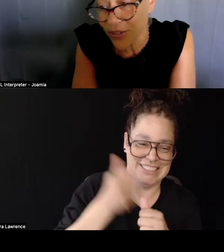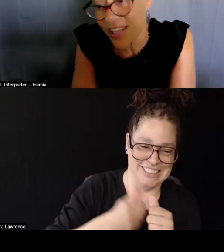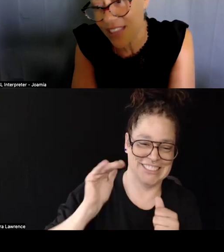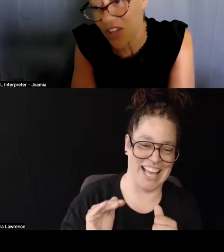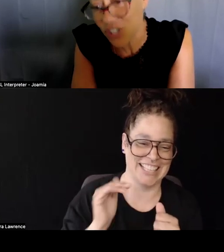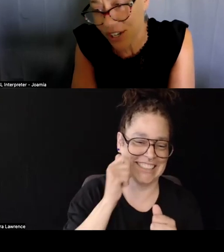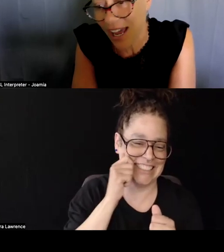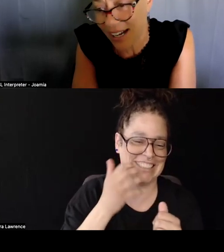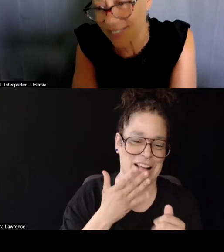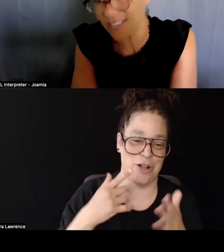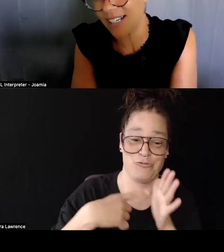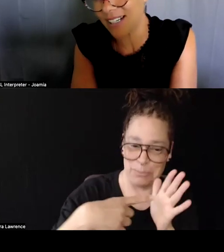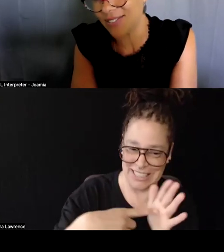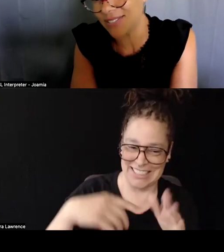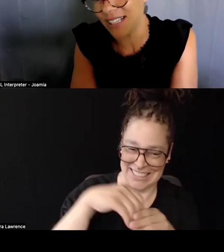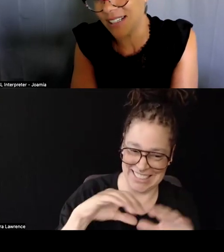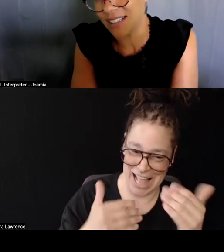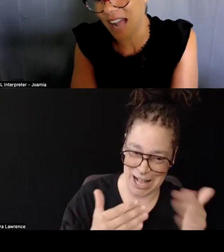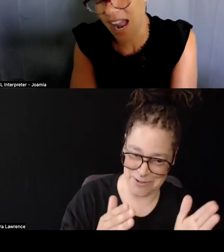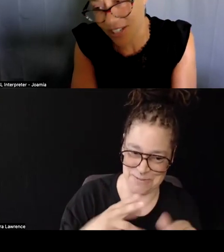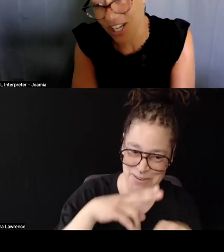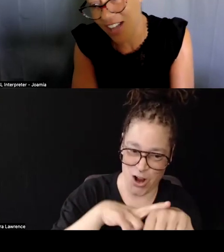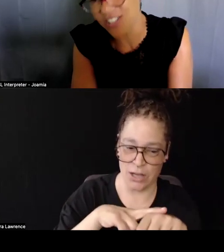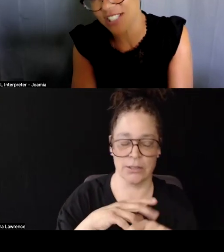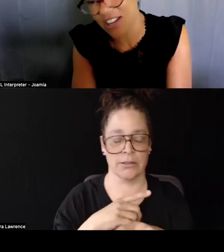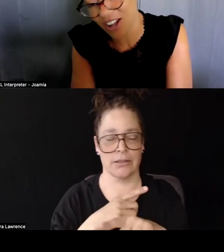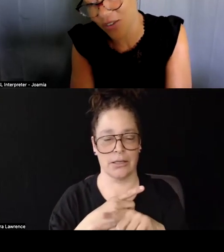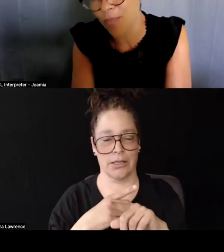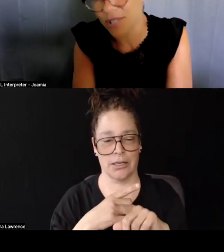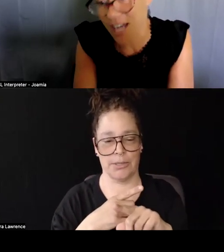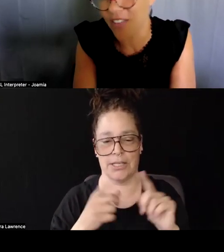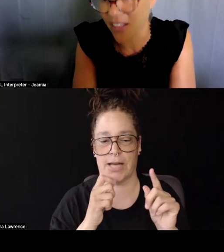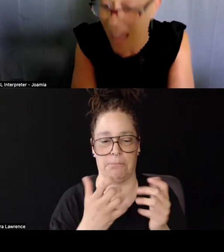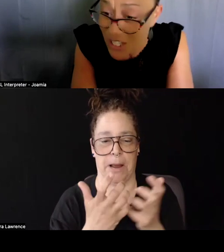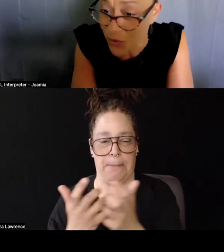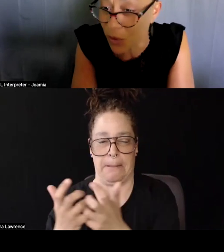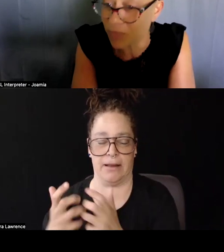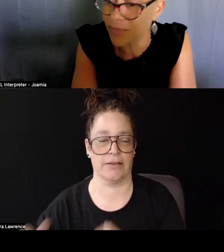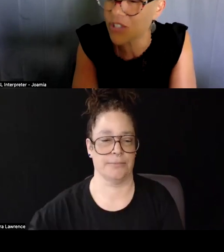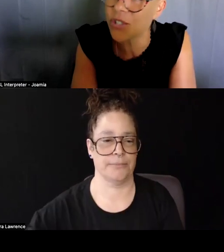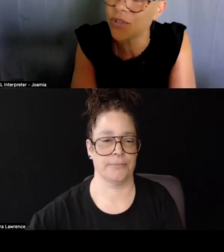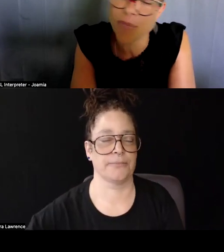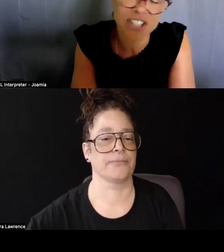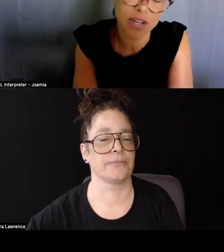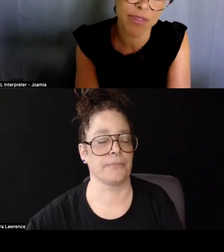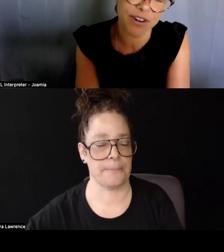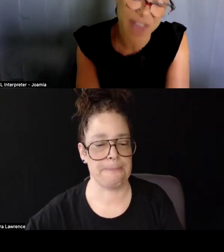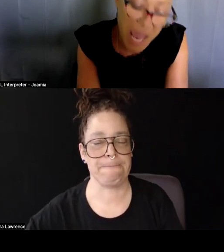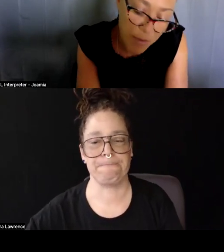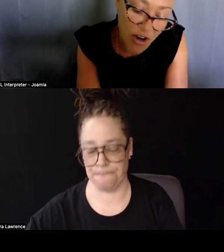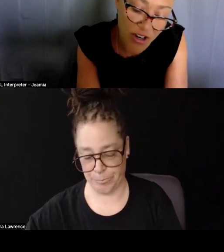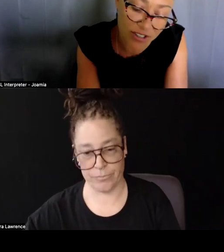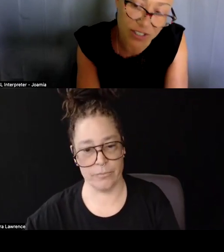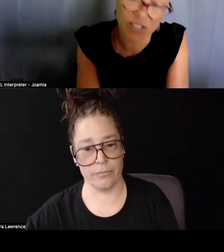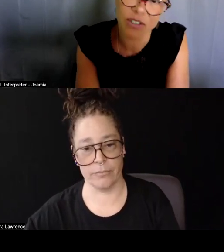I do think that you should have every child's skin color represented in the classroom, but do not match up their